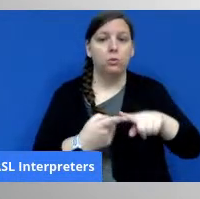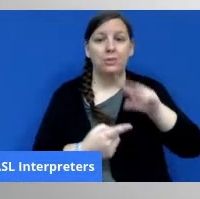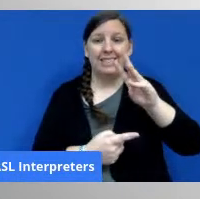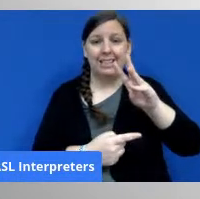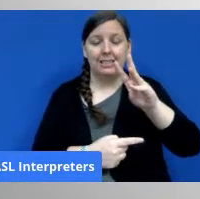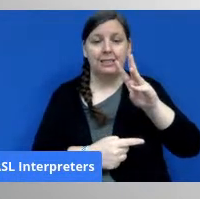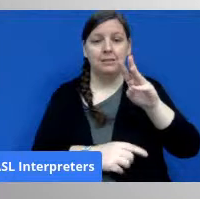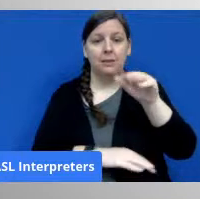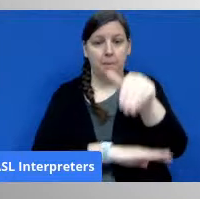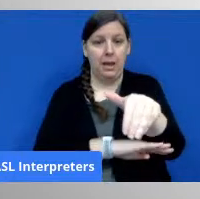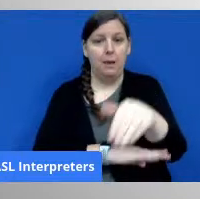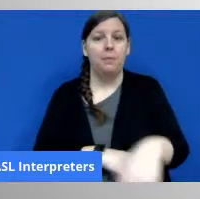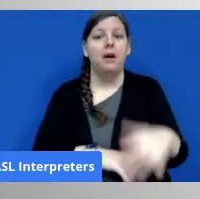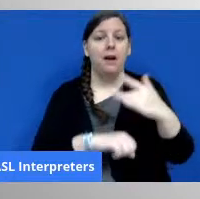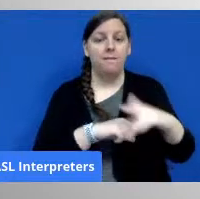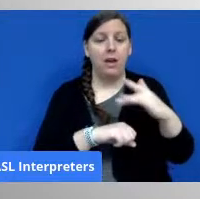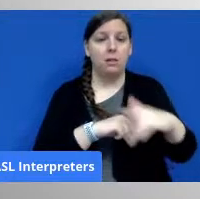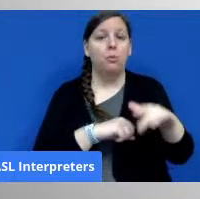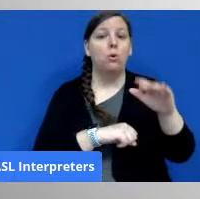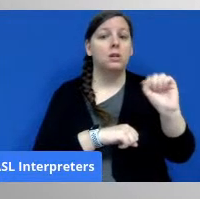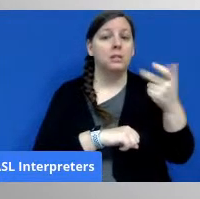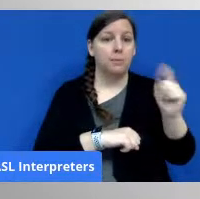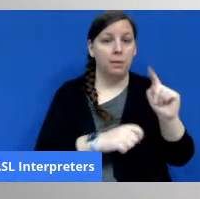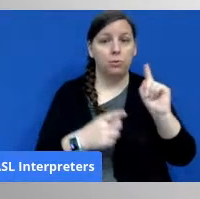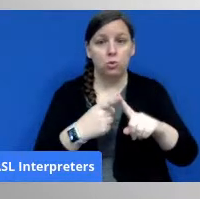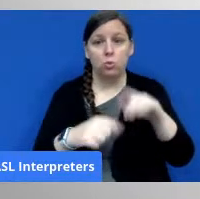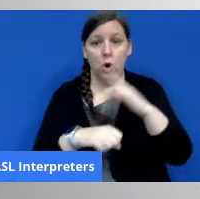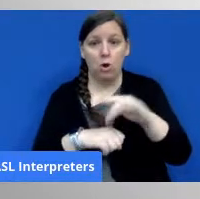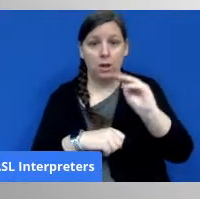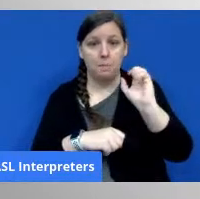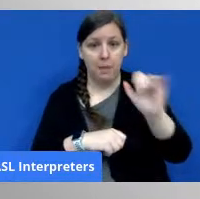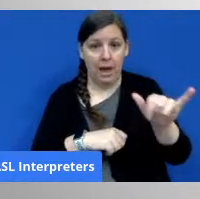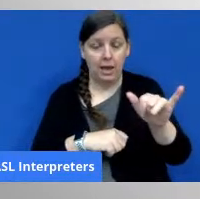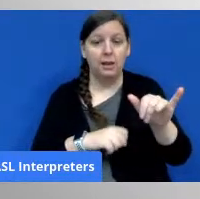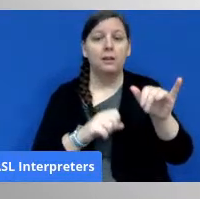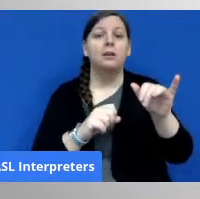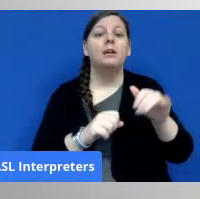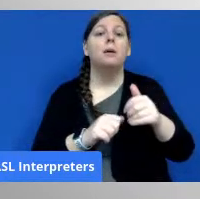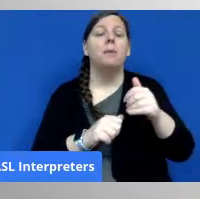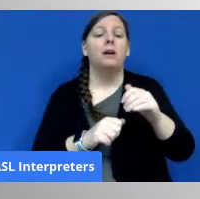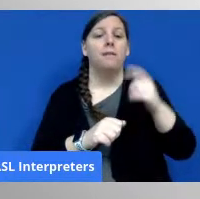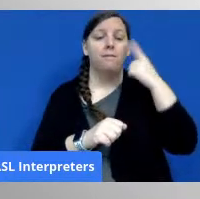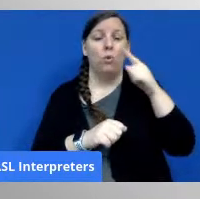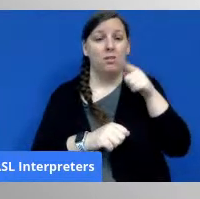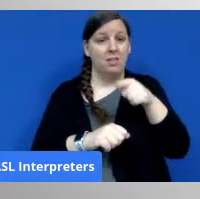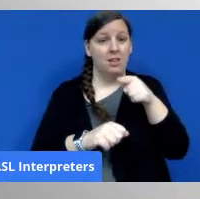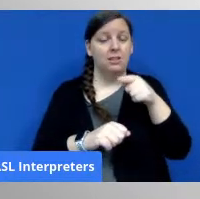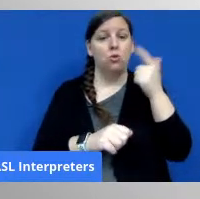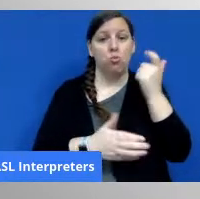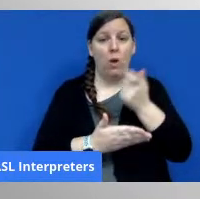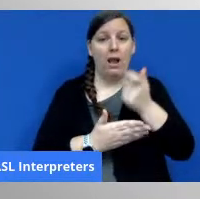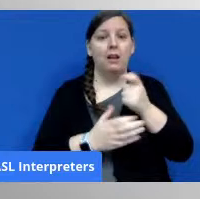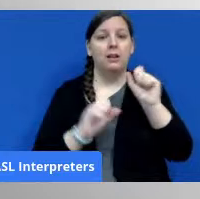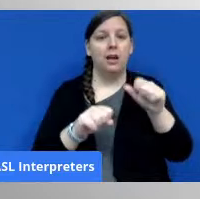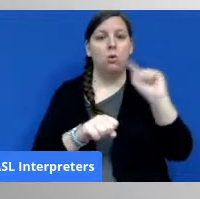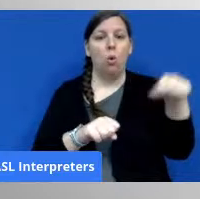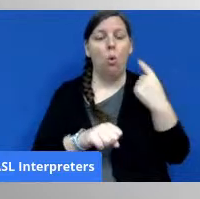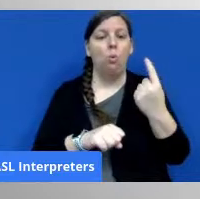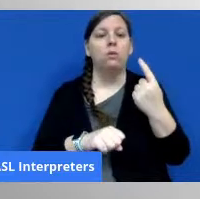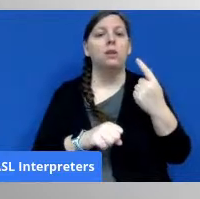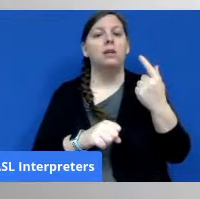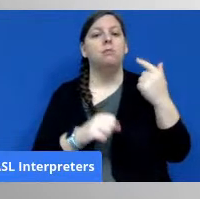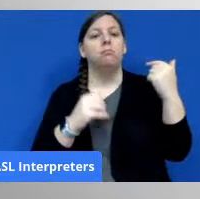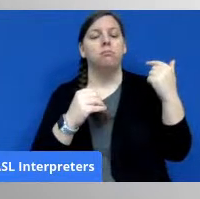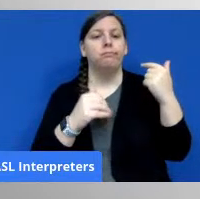May. The middle school grant can only serve 45 students per site for a total of 180 students